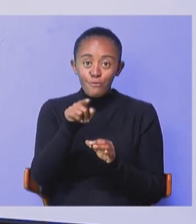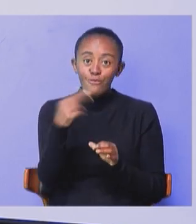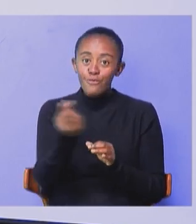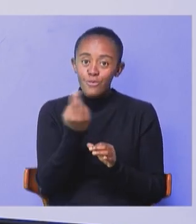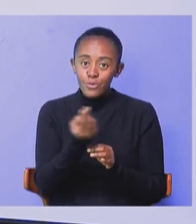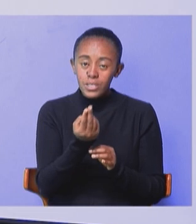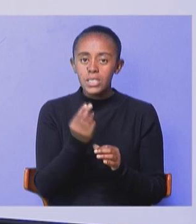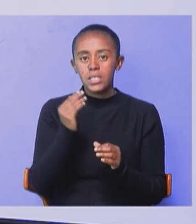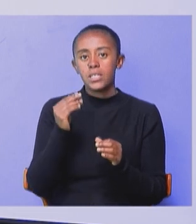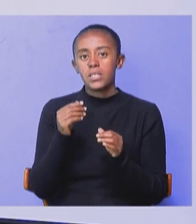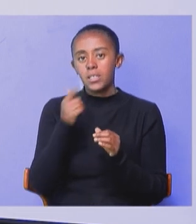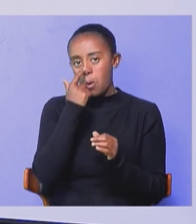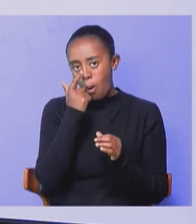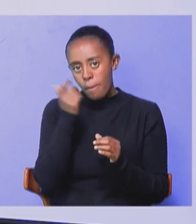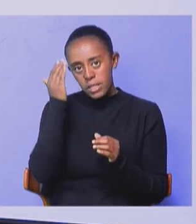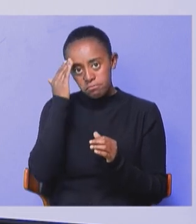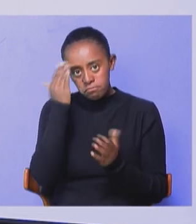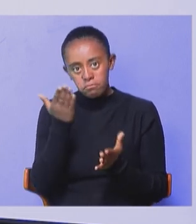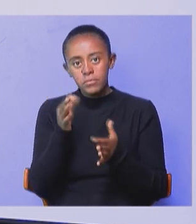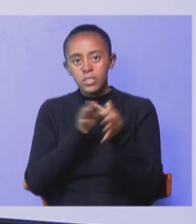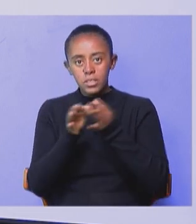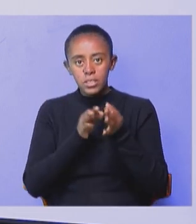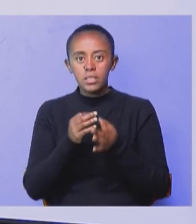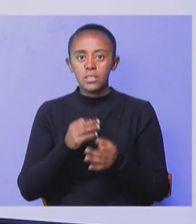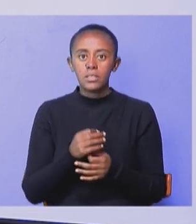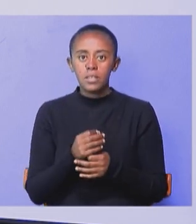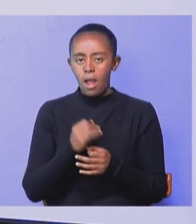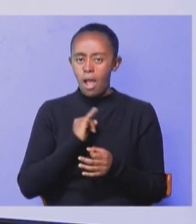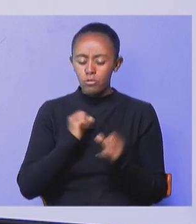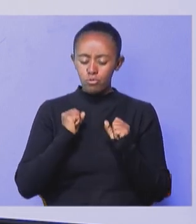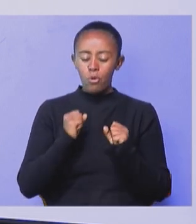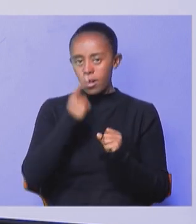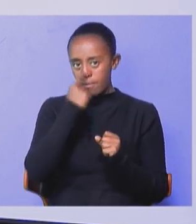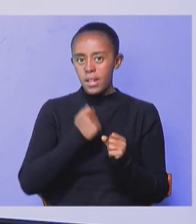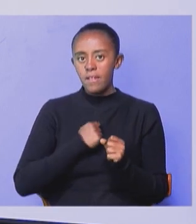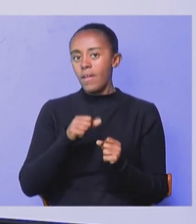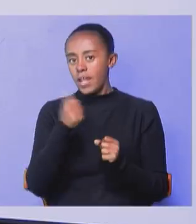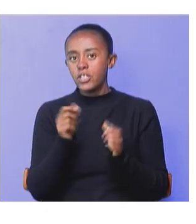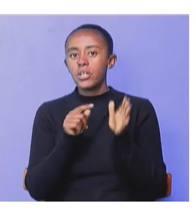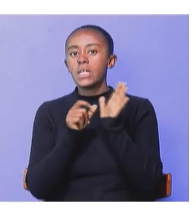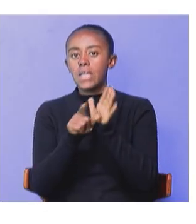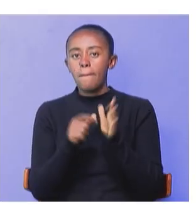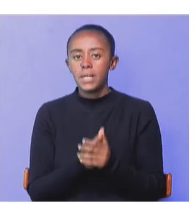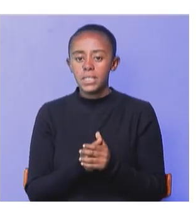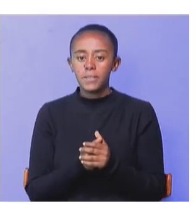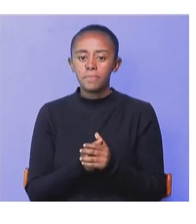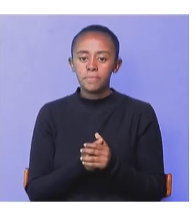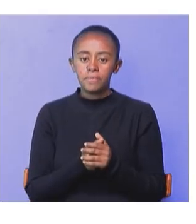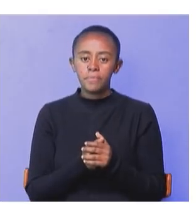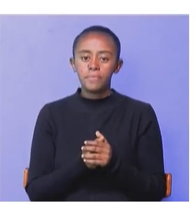use common expressions like I strongly believe. Another example.